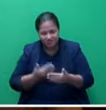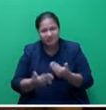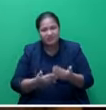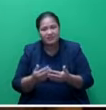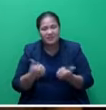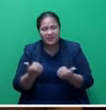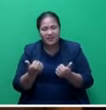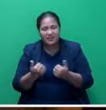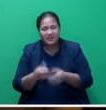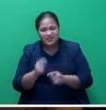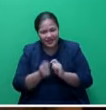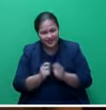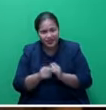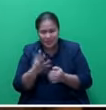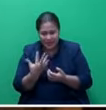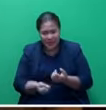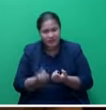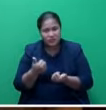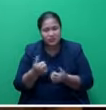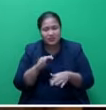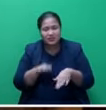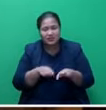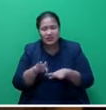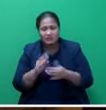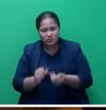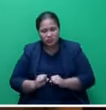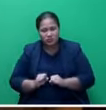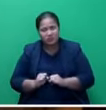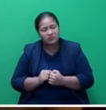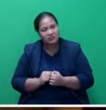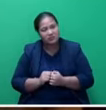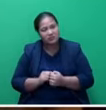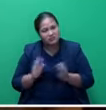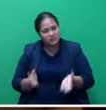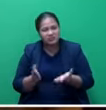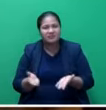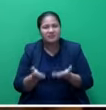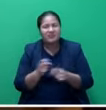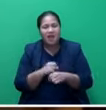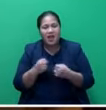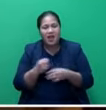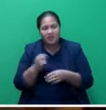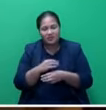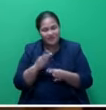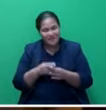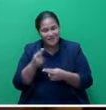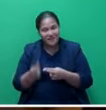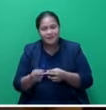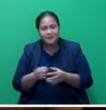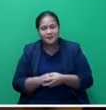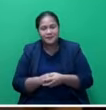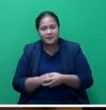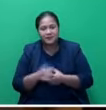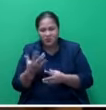a critical step to boost the climate resilience of our cane. SRIF have also